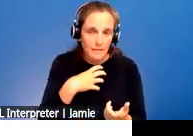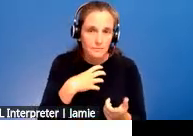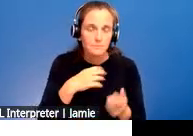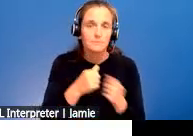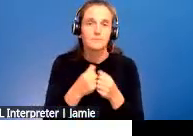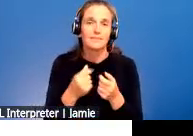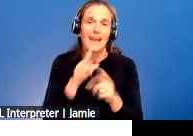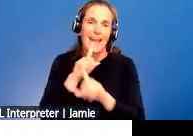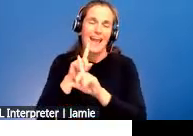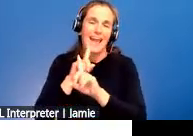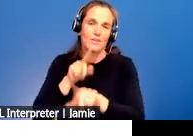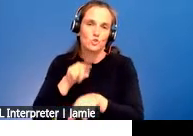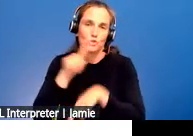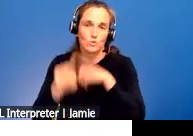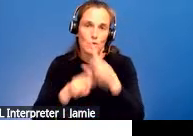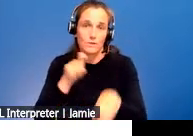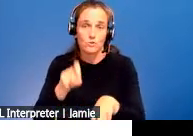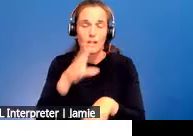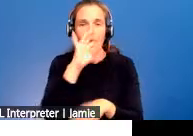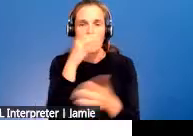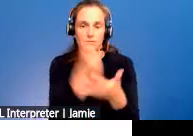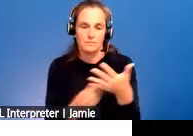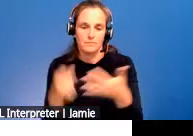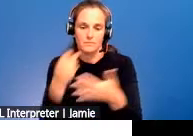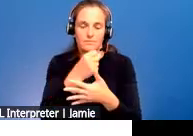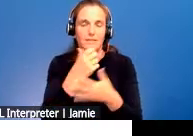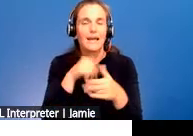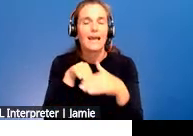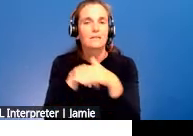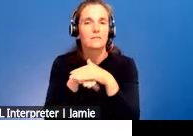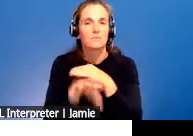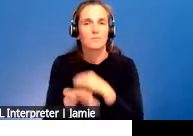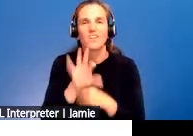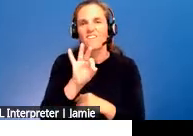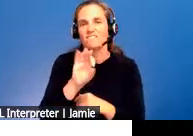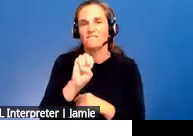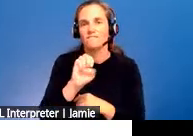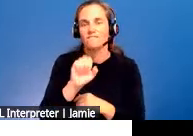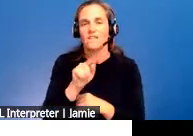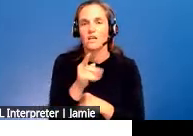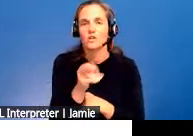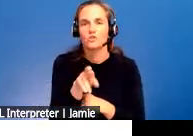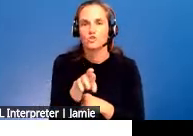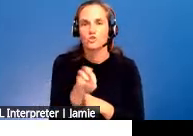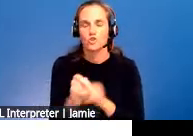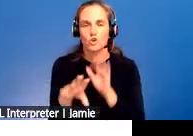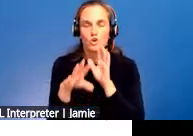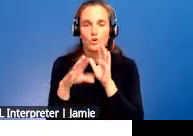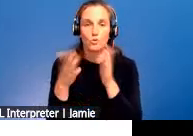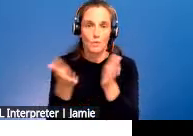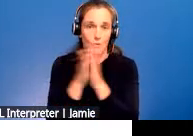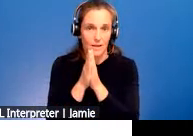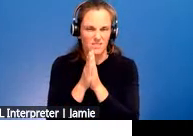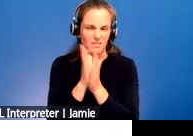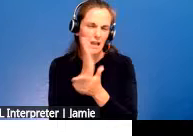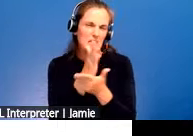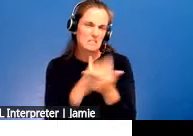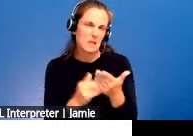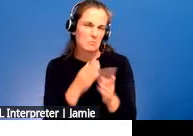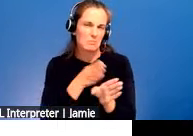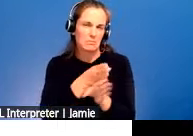also prioritizing accessibility feature requests. In some domains, there's kind of